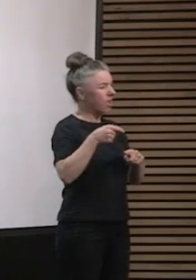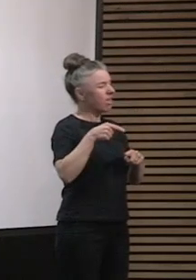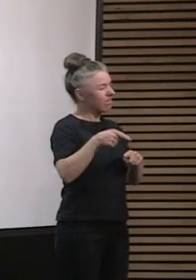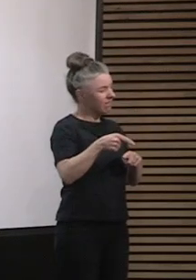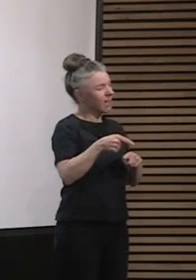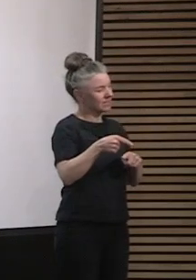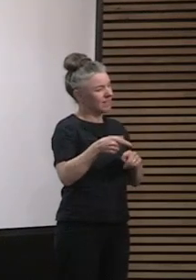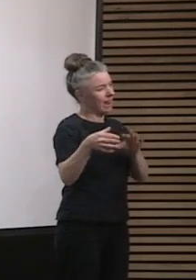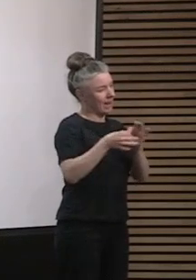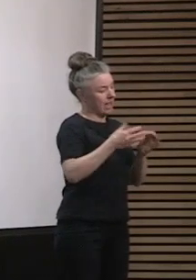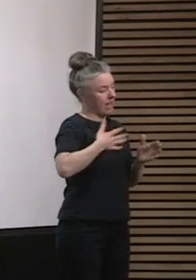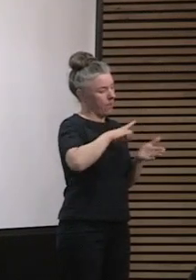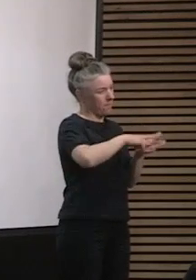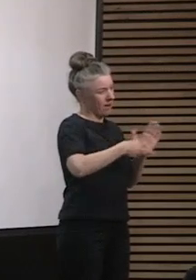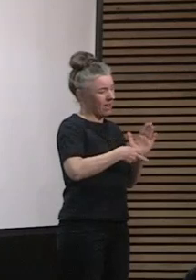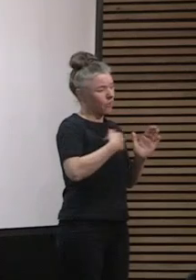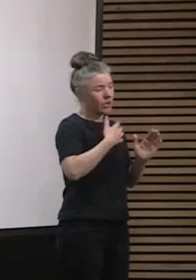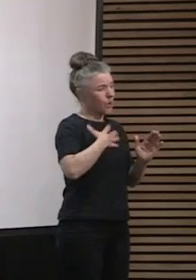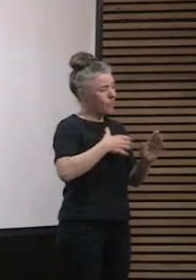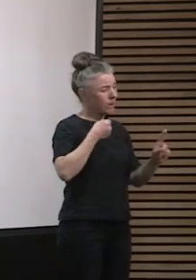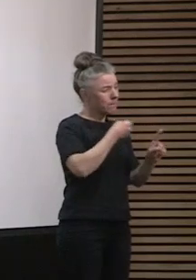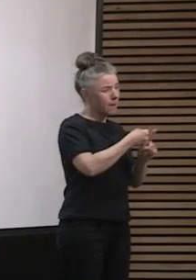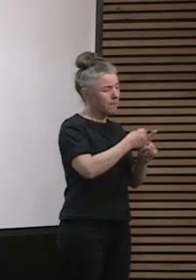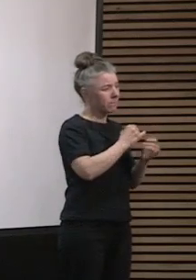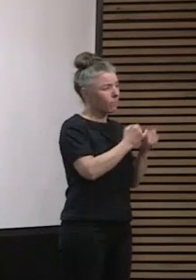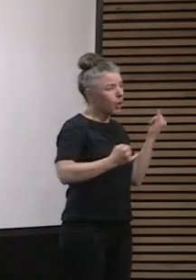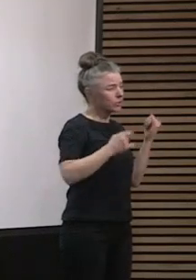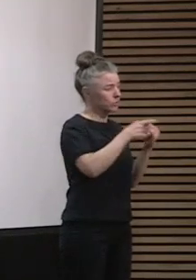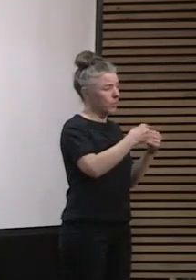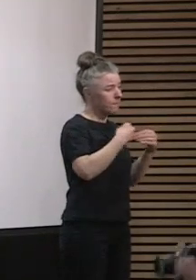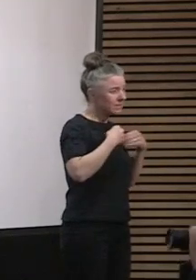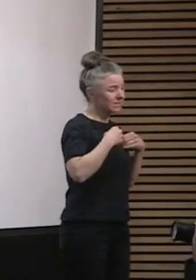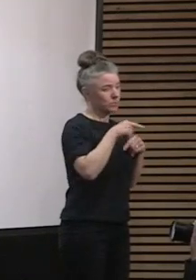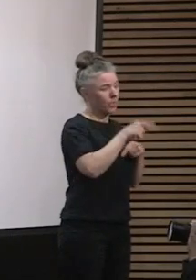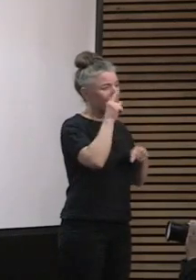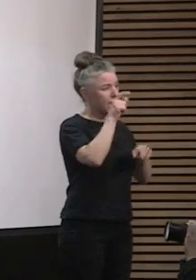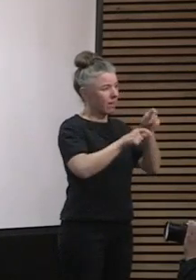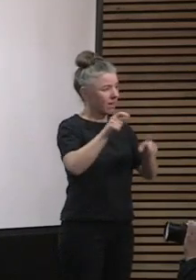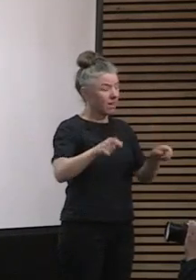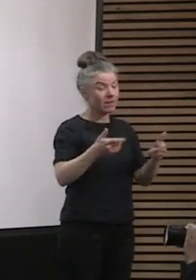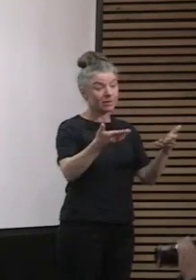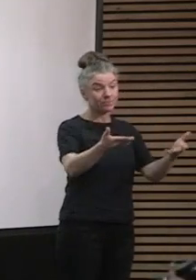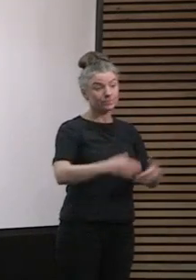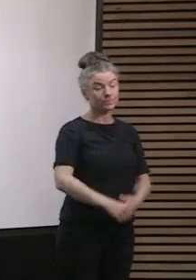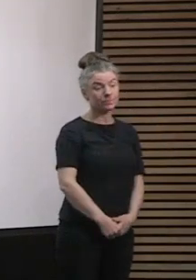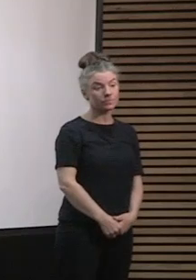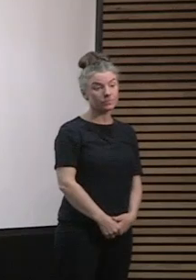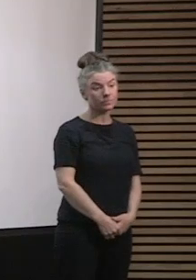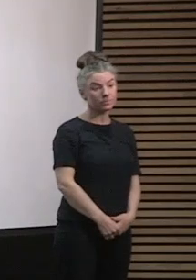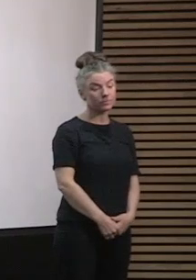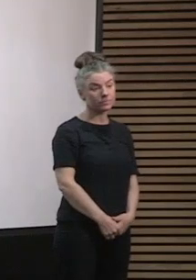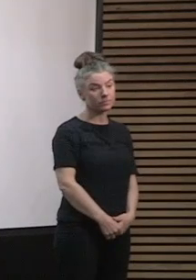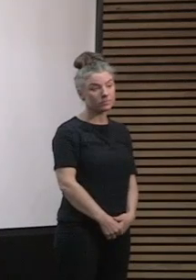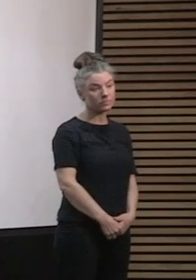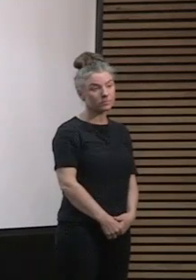to continue to help cushion the blow for businesses and households as we fight the virus. Gina. Looking at,